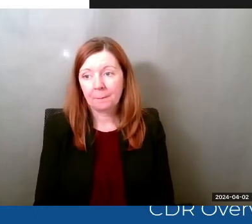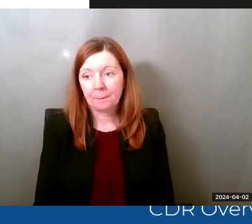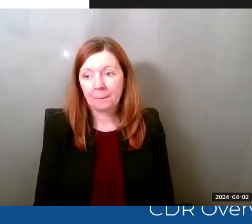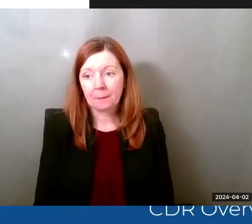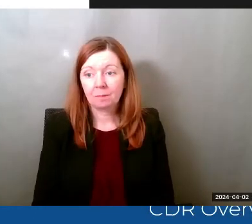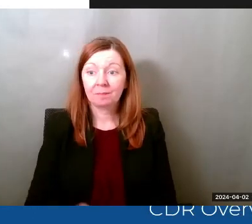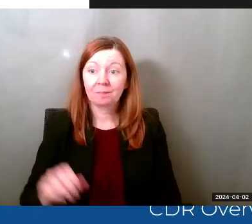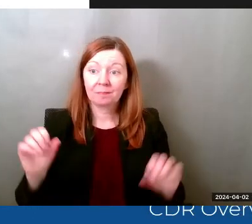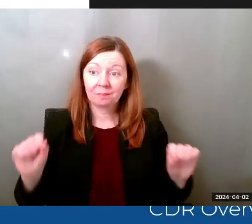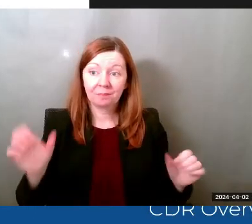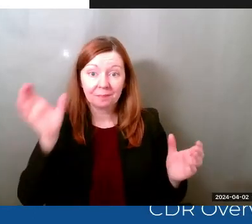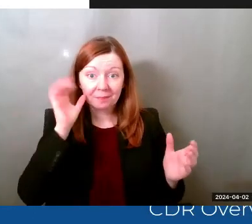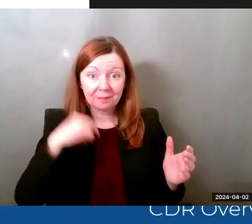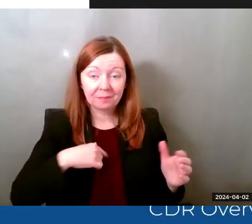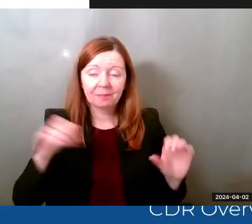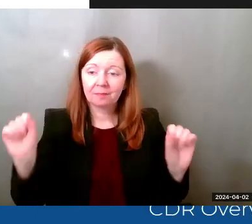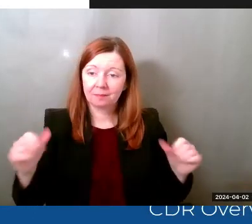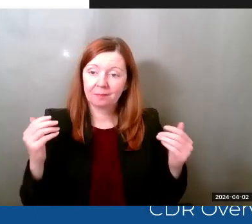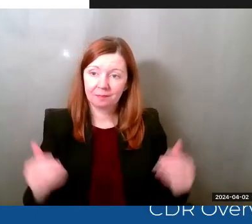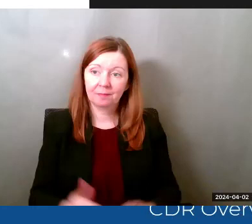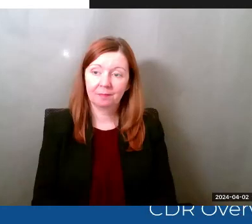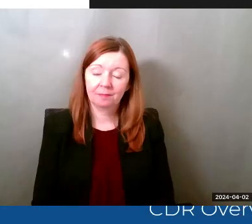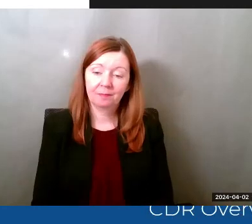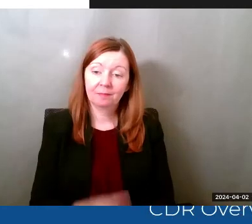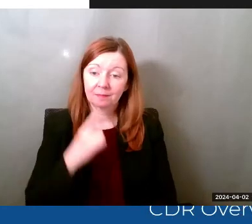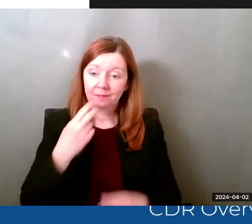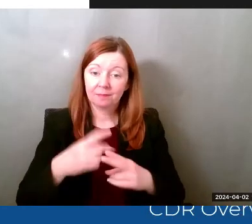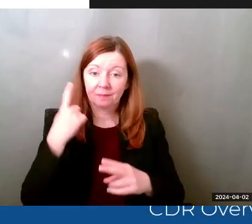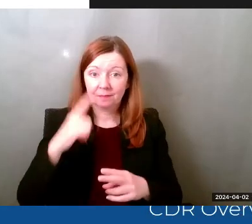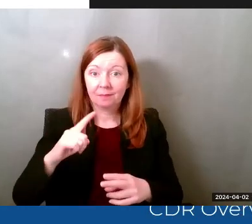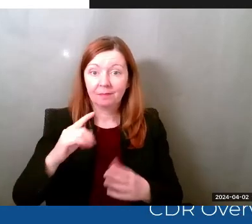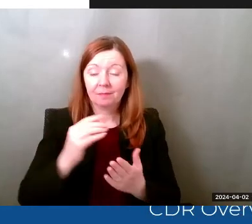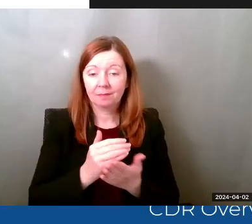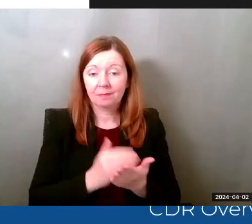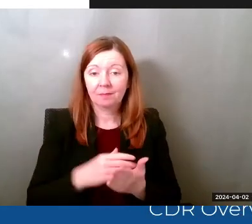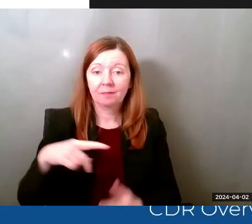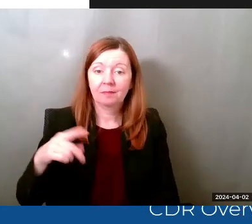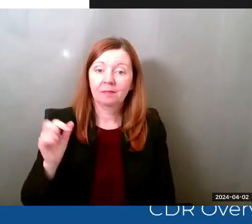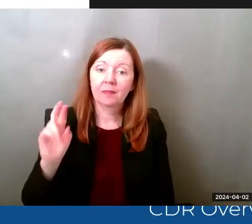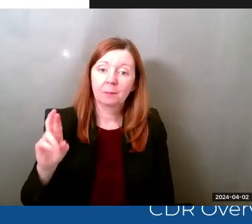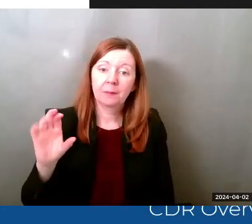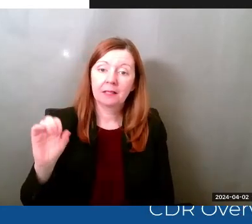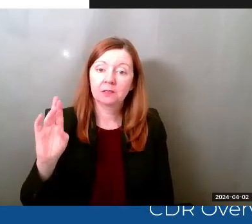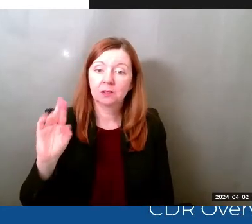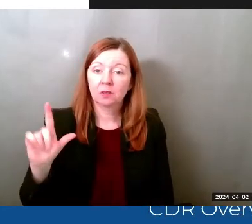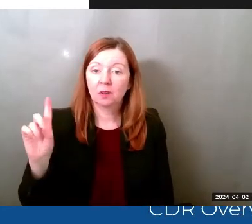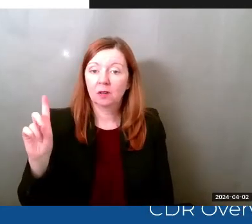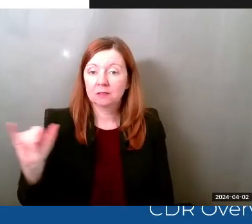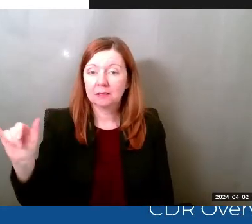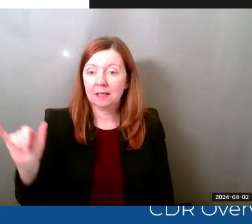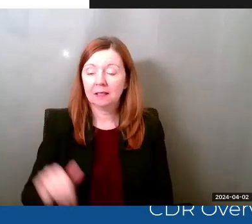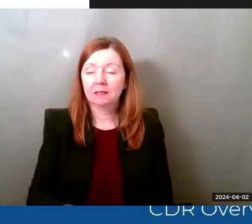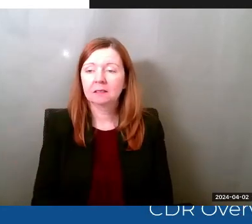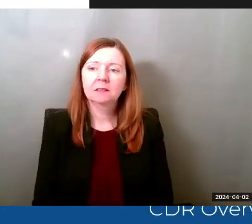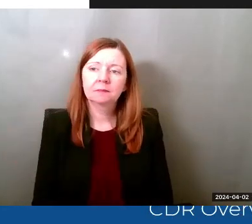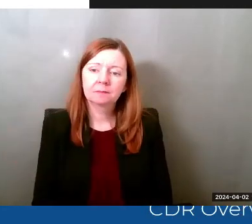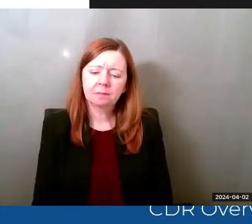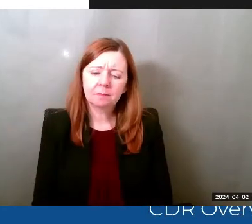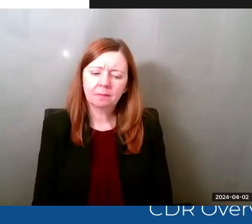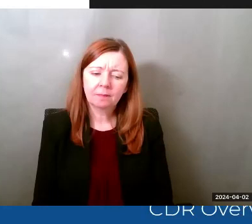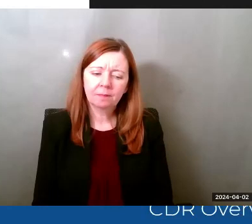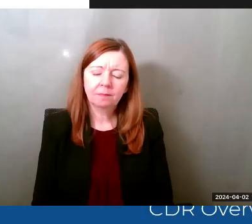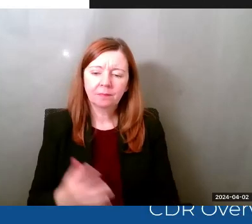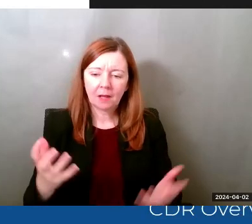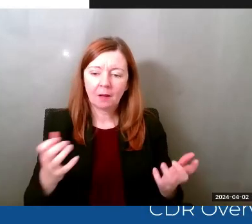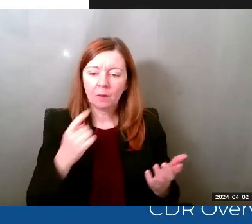Yes, can you hear me? Yes. Please state your name for the record. Pastor Carl Day, Culture Changing Christians. I